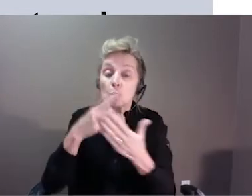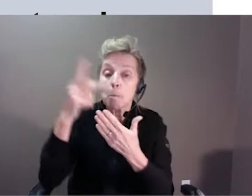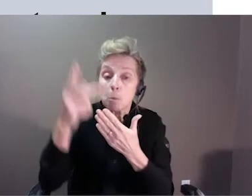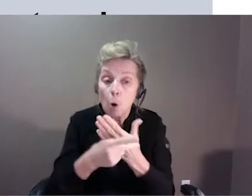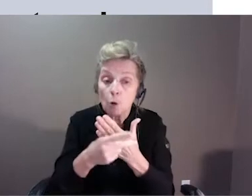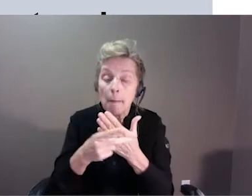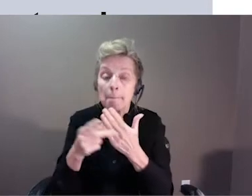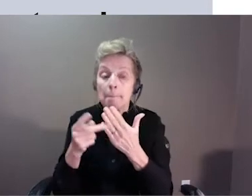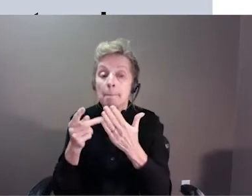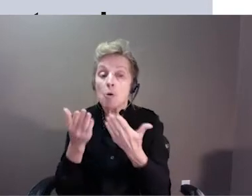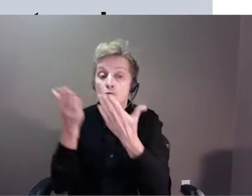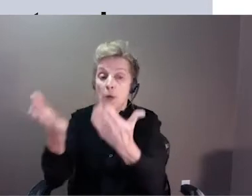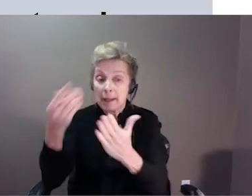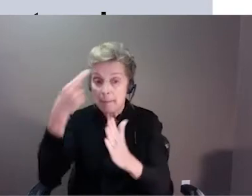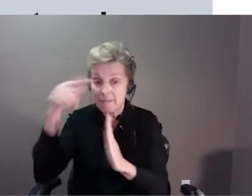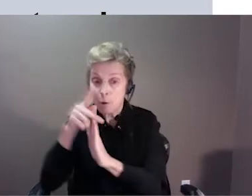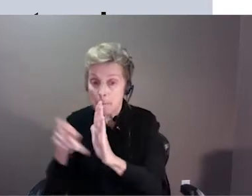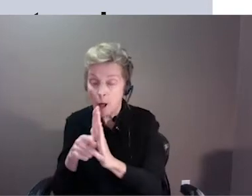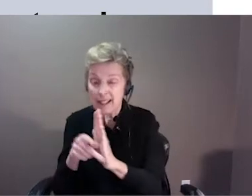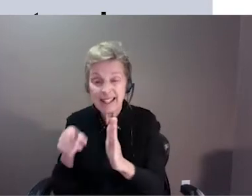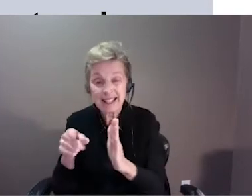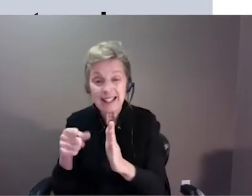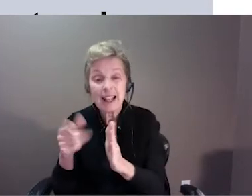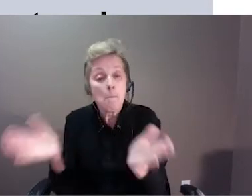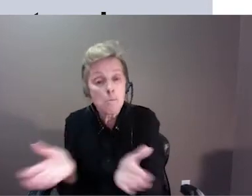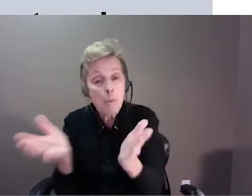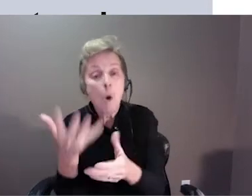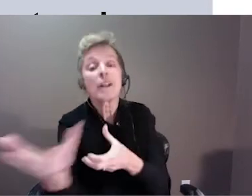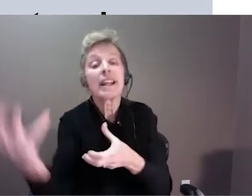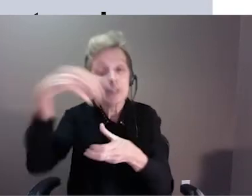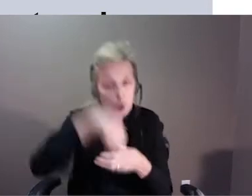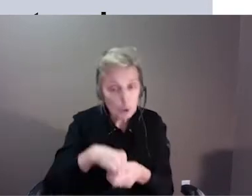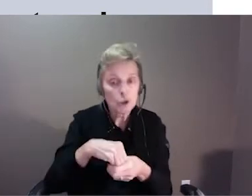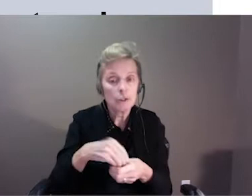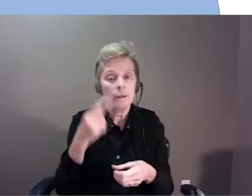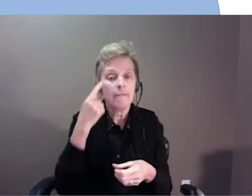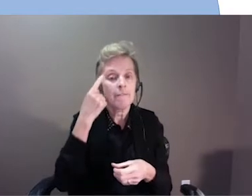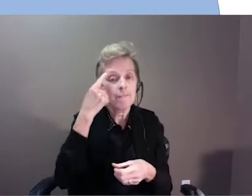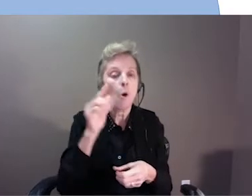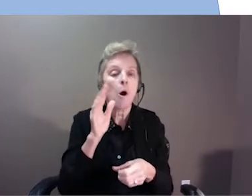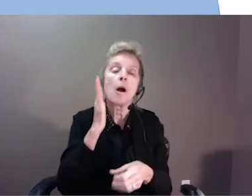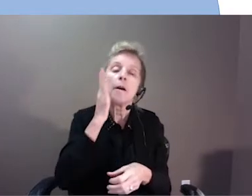policy recommendations that will promote inclusion in the future of work. Next slide, please.